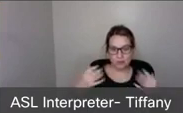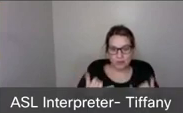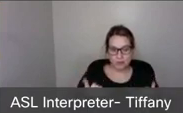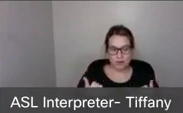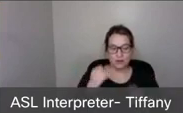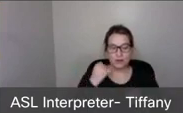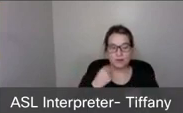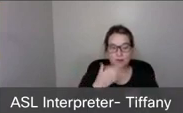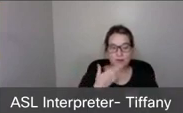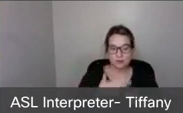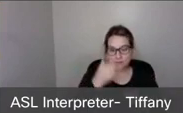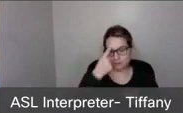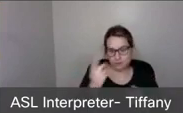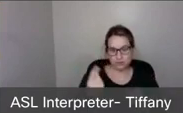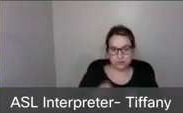for us.